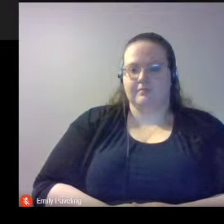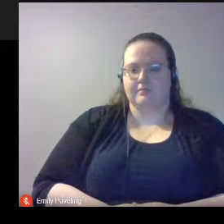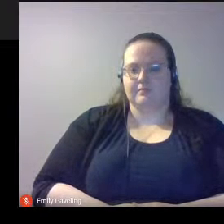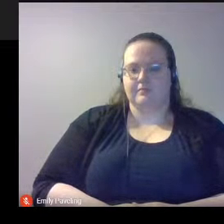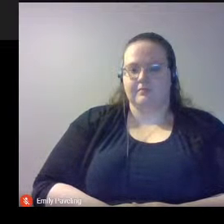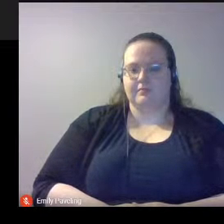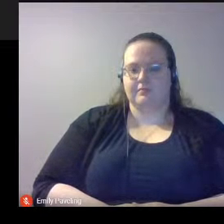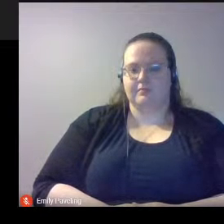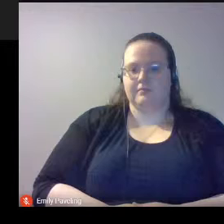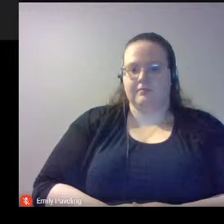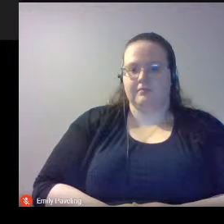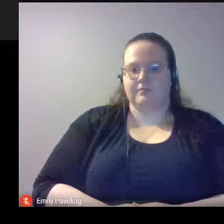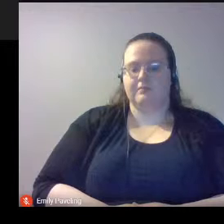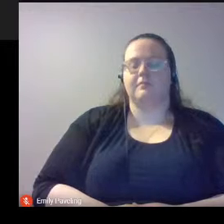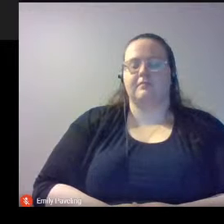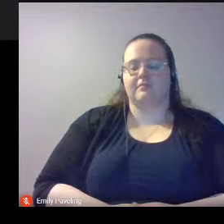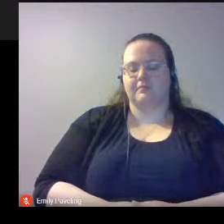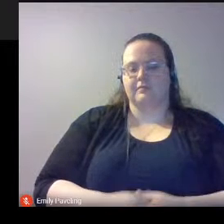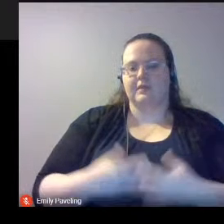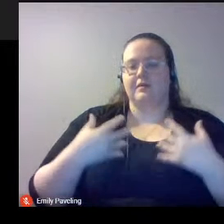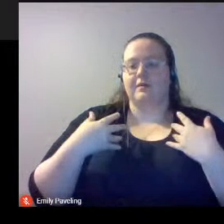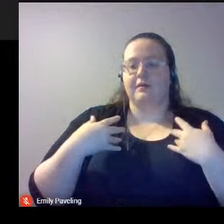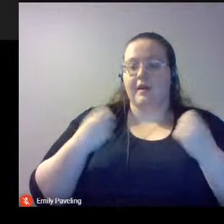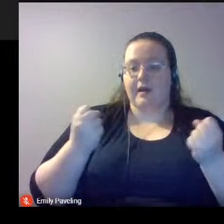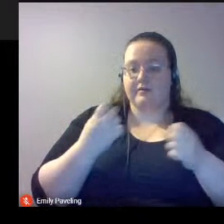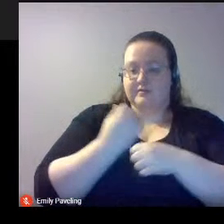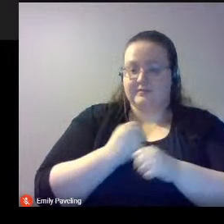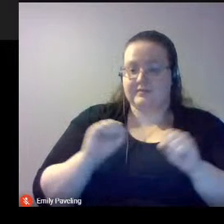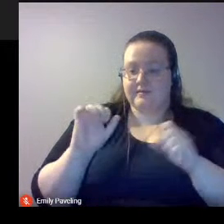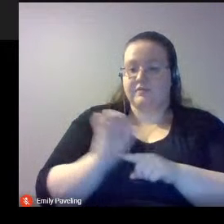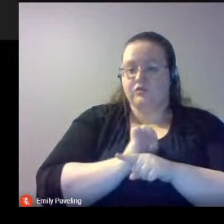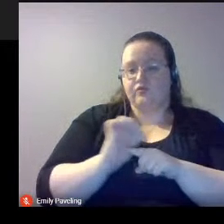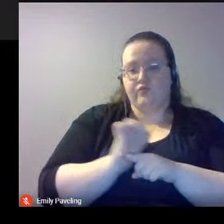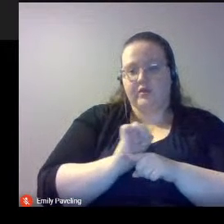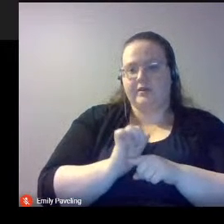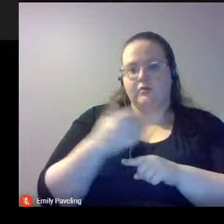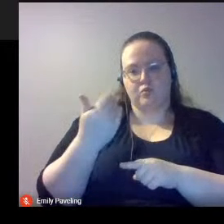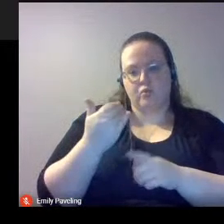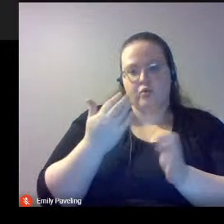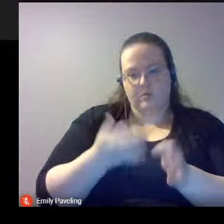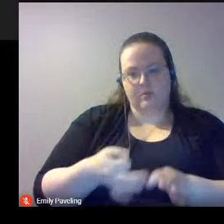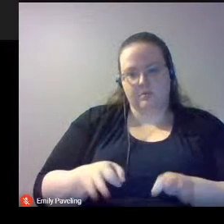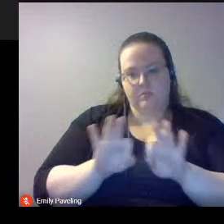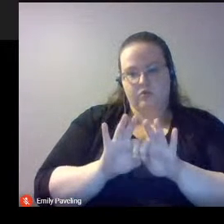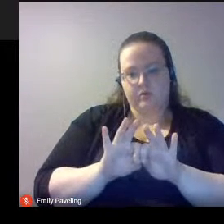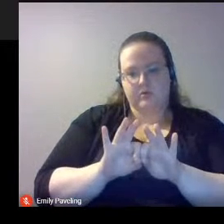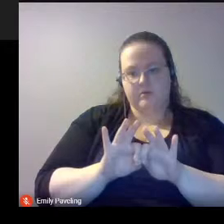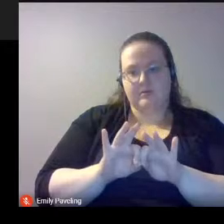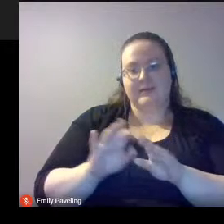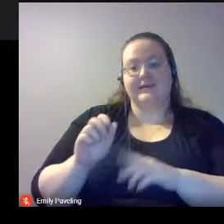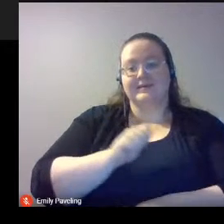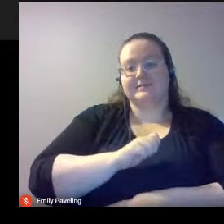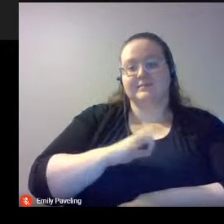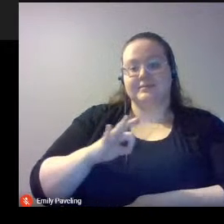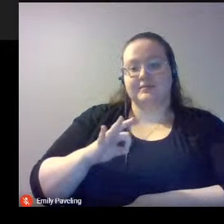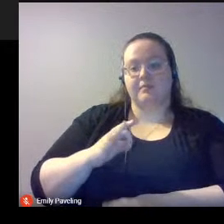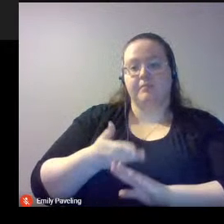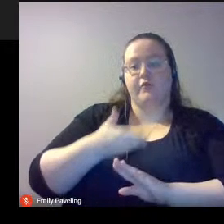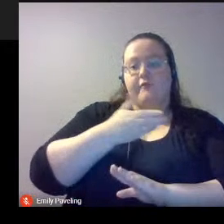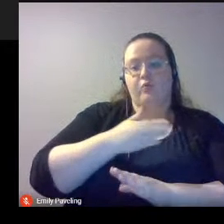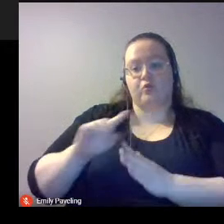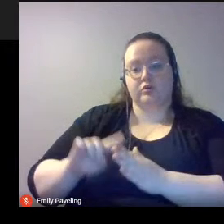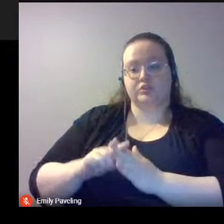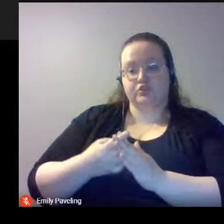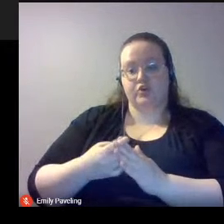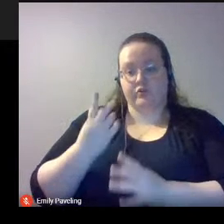Health and safety training is a very important measure. Staff will be provided with a full day of health and safety training prior to the start